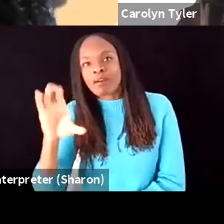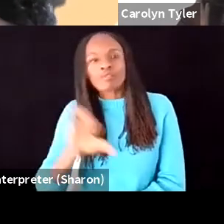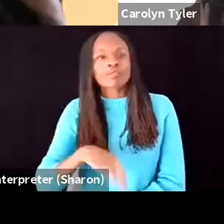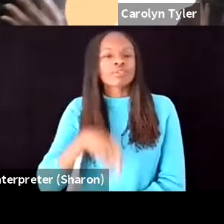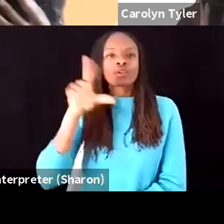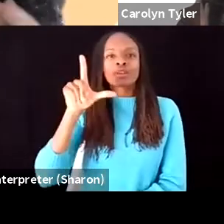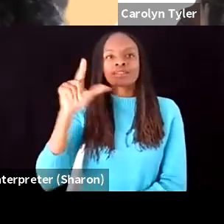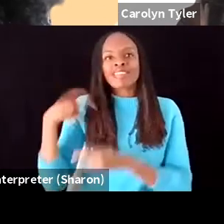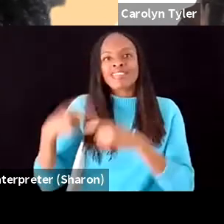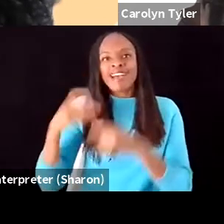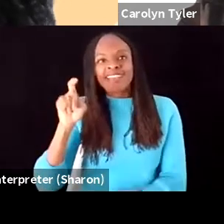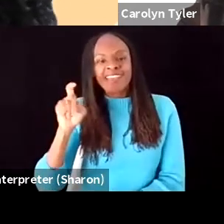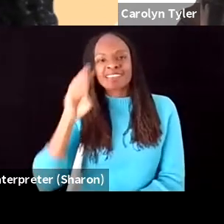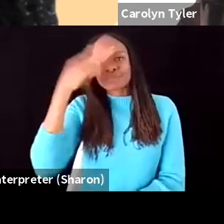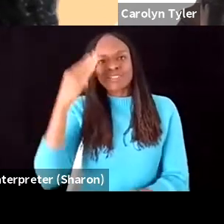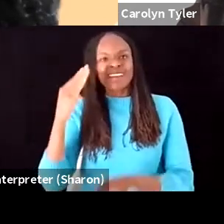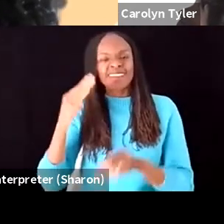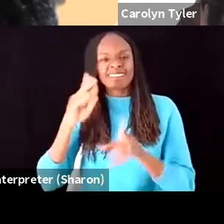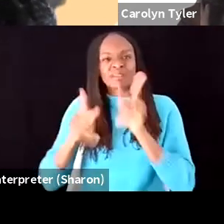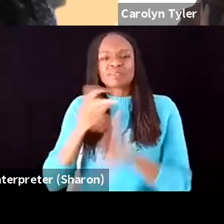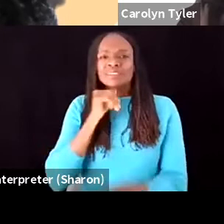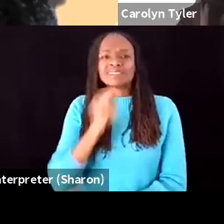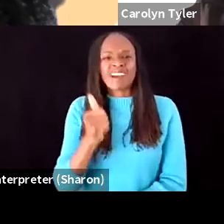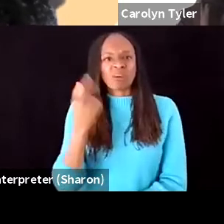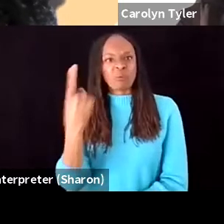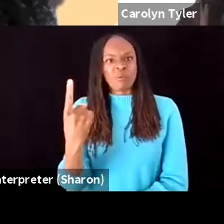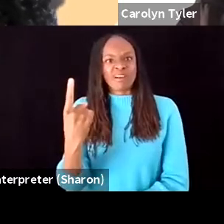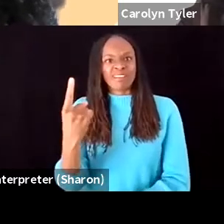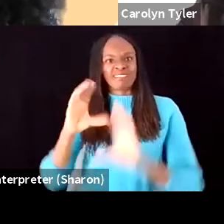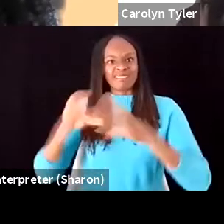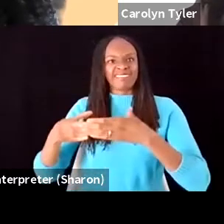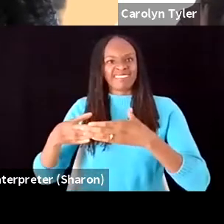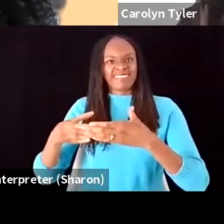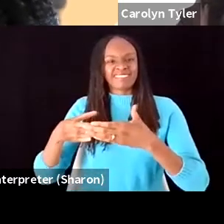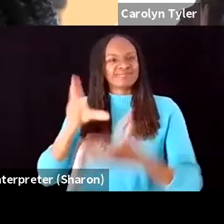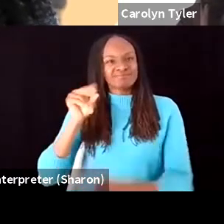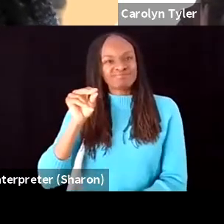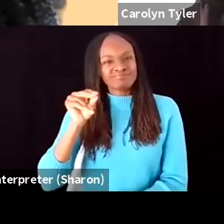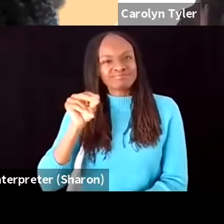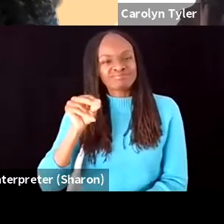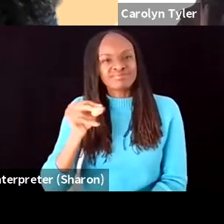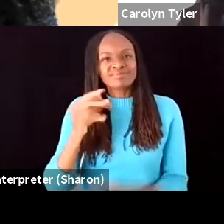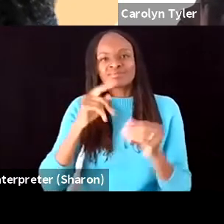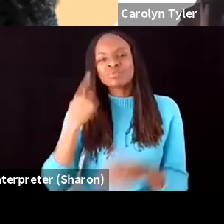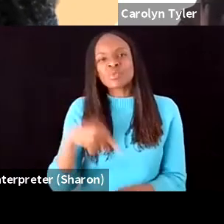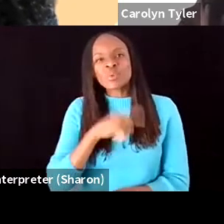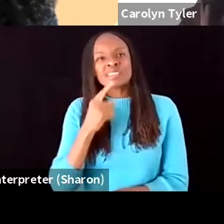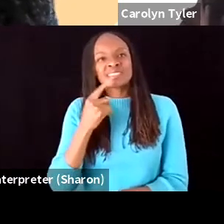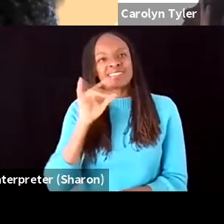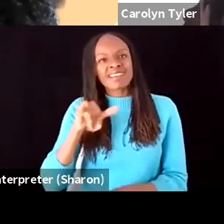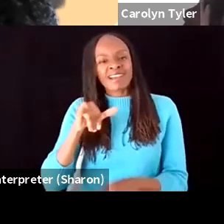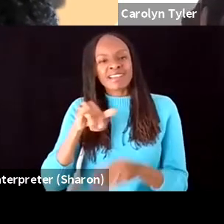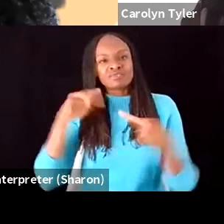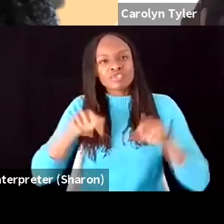a monolithic audience. We've talked about that with the election, but I think we do need to talk about that in terms of our reporting as well